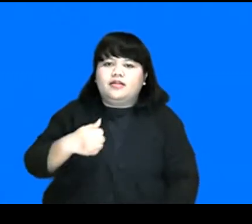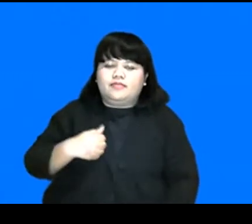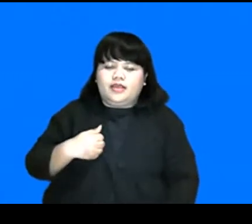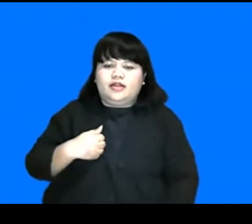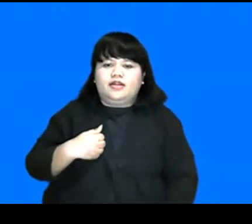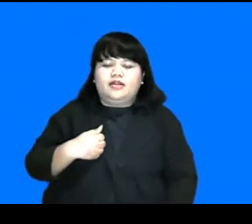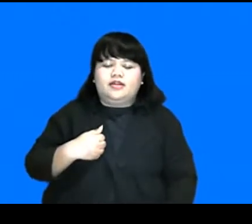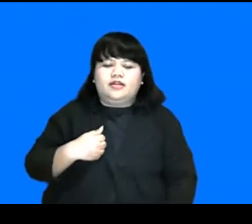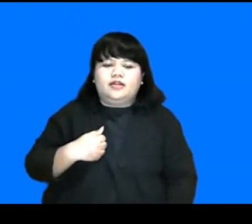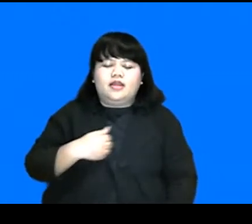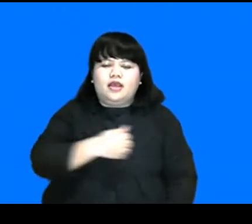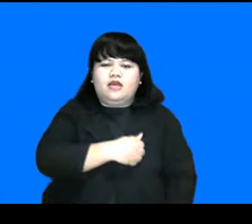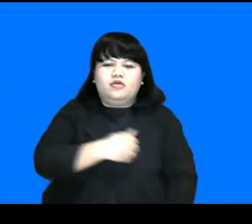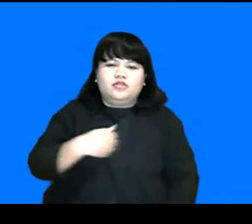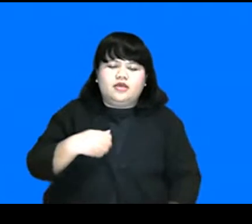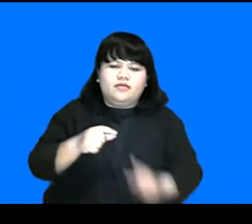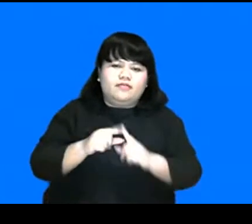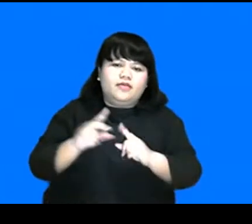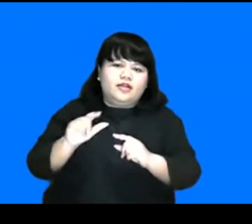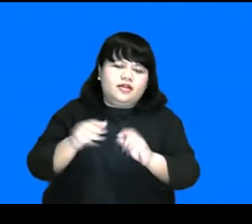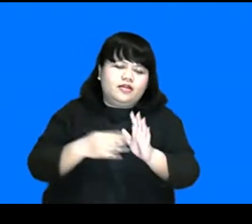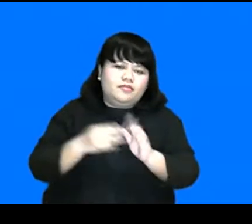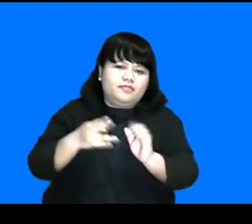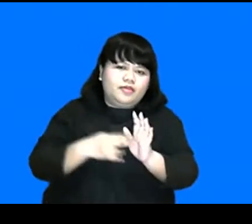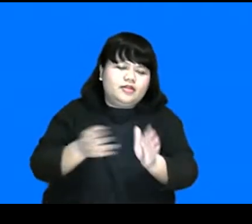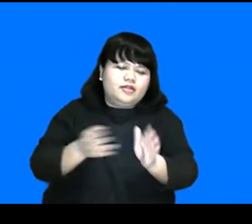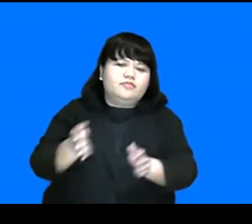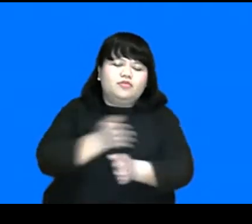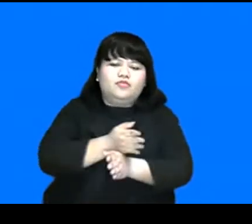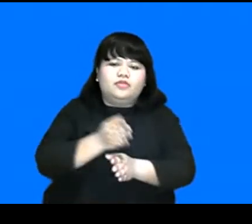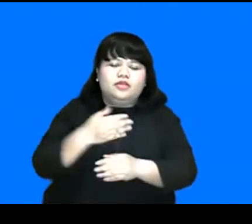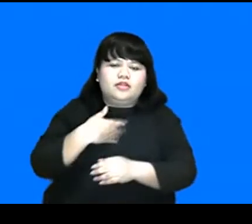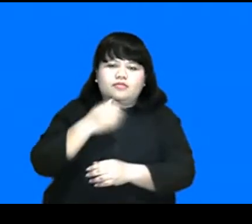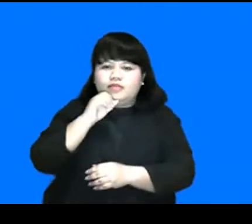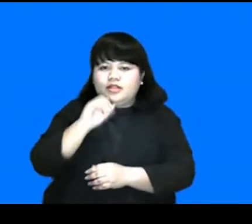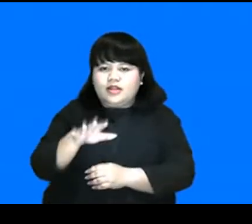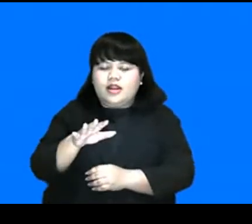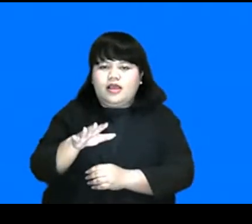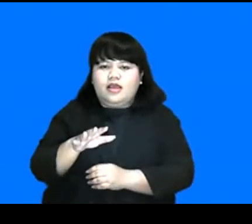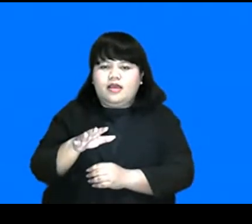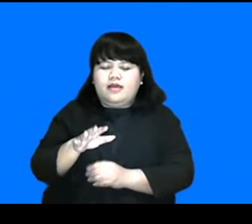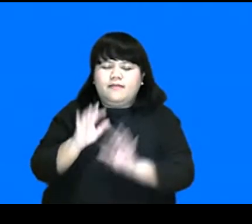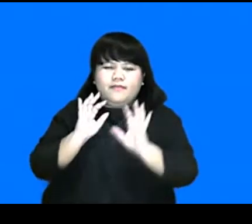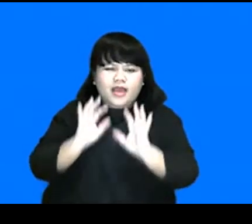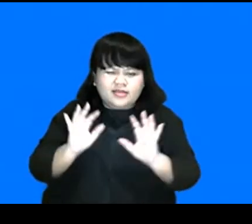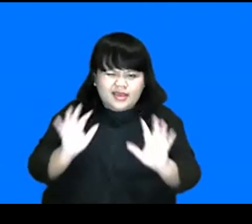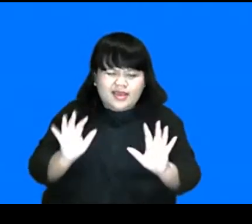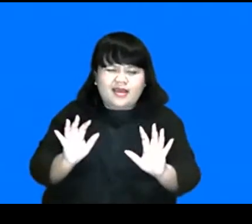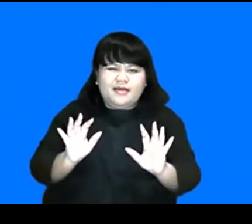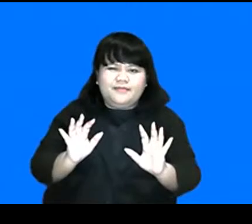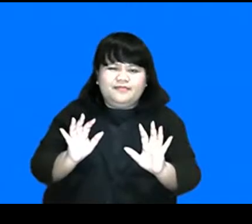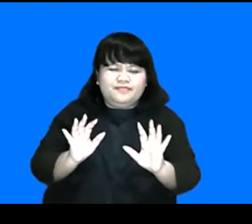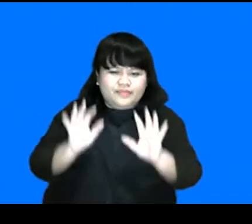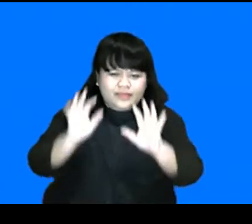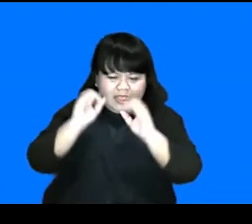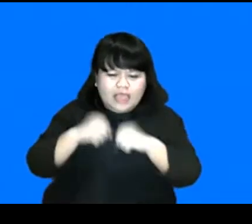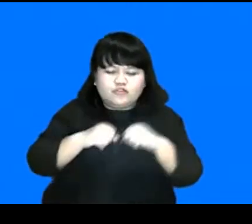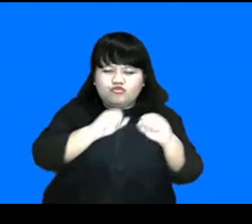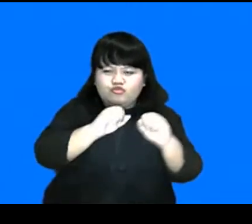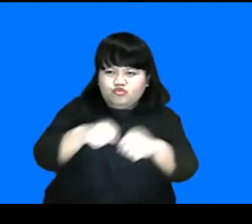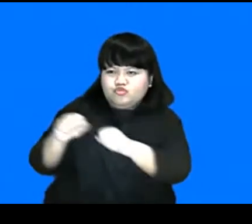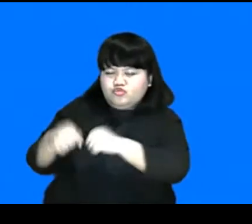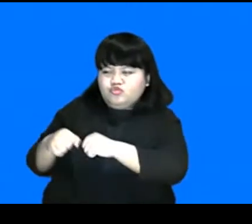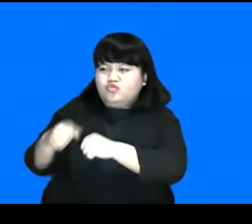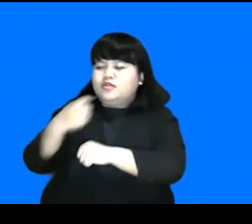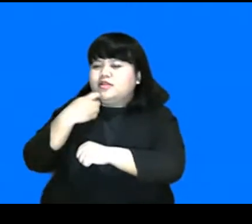is more than 70% of them preferred for the wealth tax. That's it's only need a